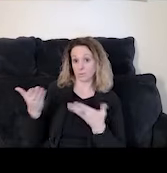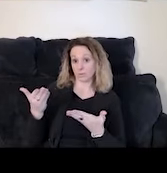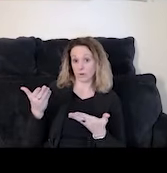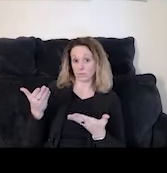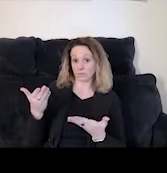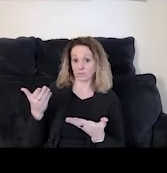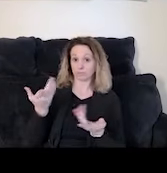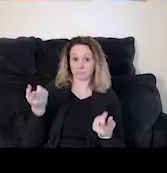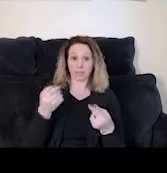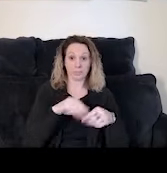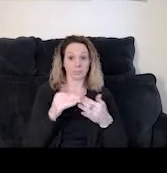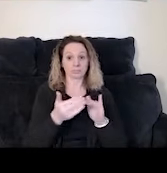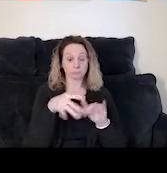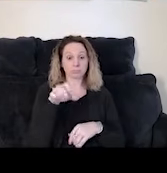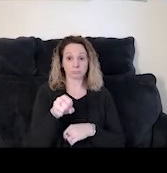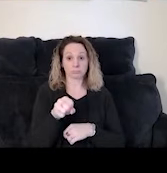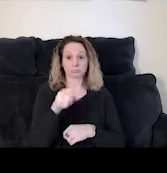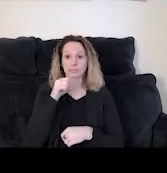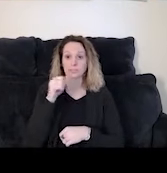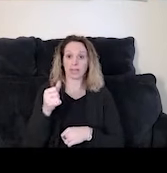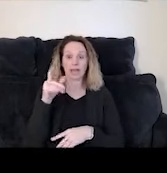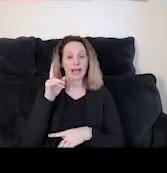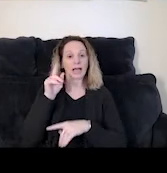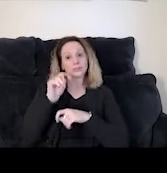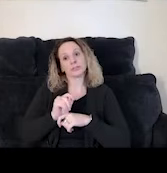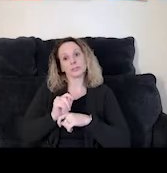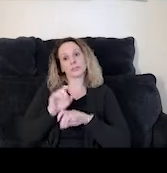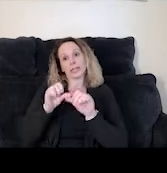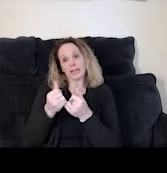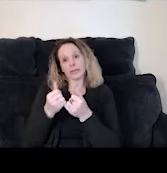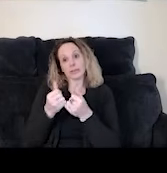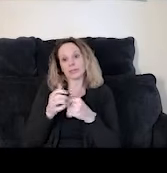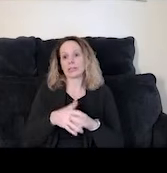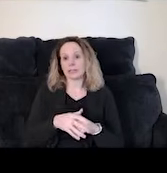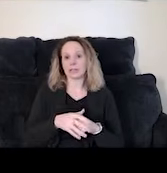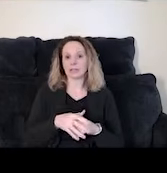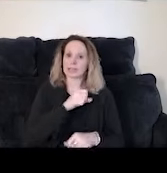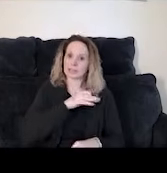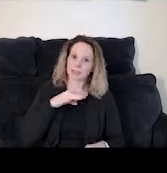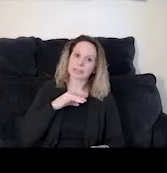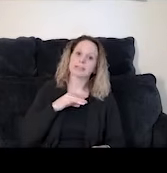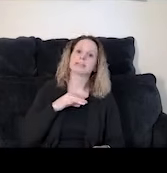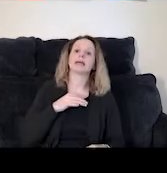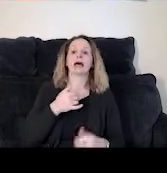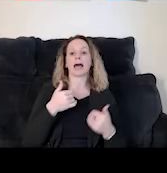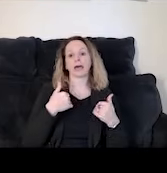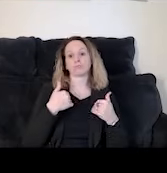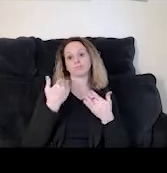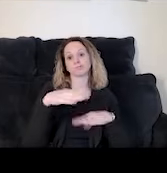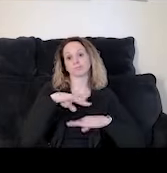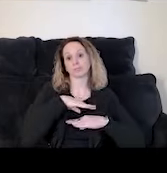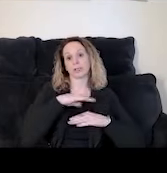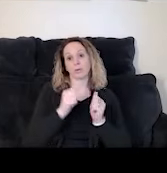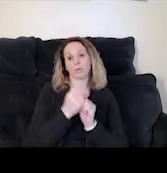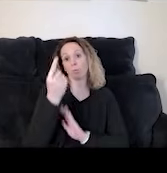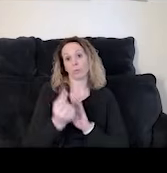taking place in the communities and not in a traditional agency, that staff are meeting the 1 hour timeline that's